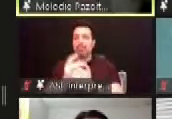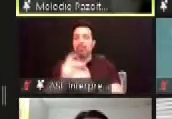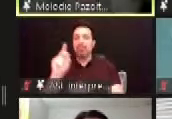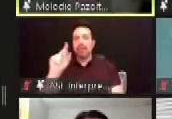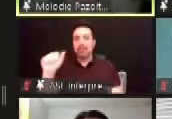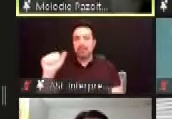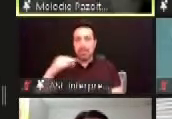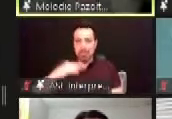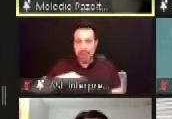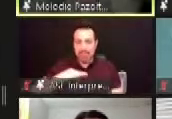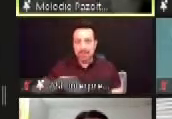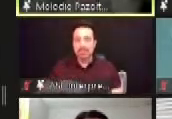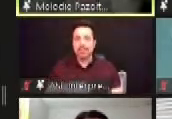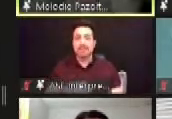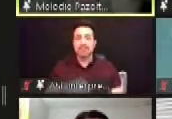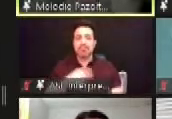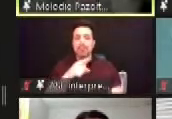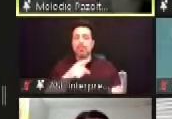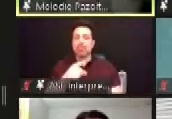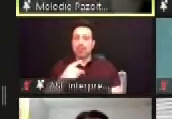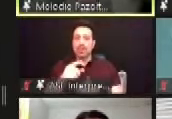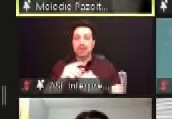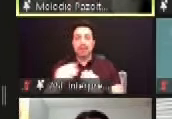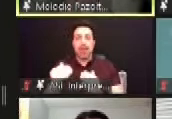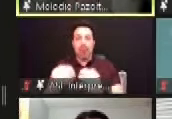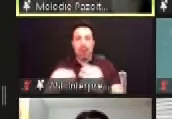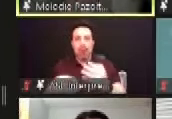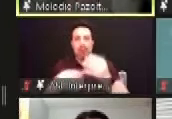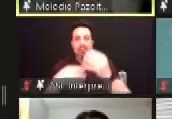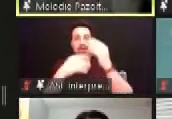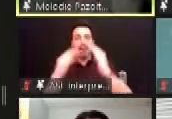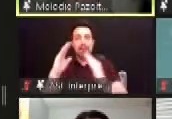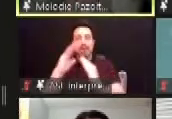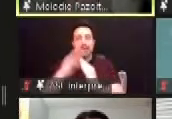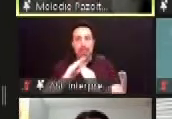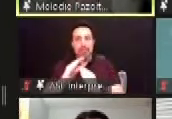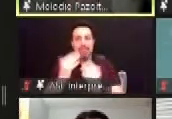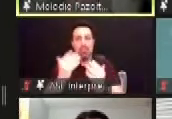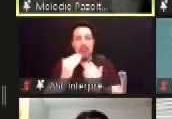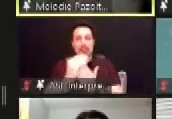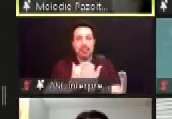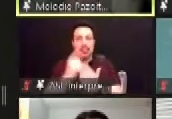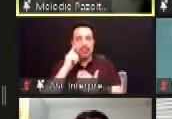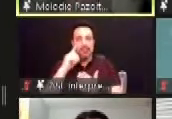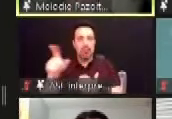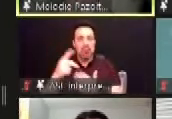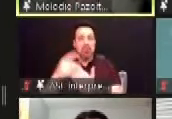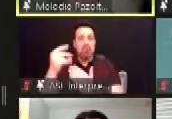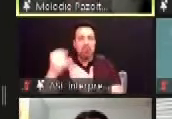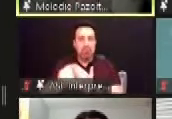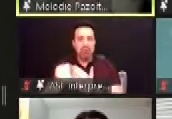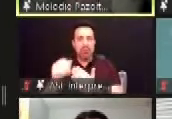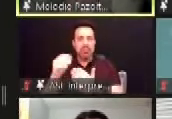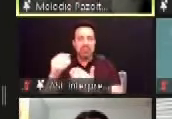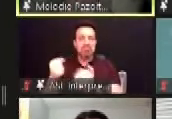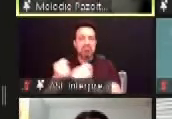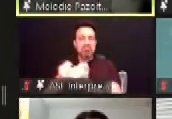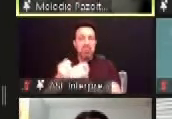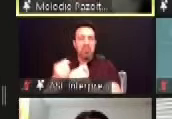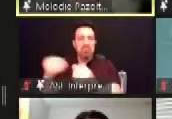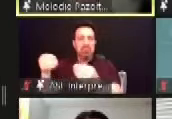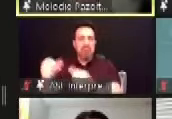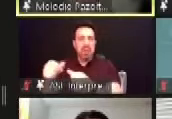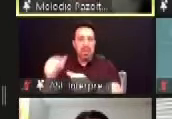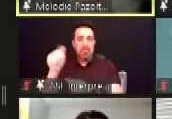benefits, and she had come to the top of a waiting list for a project-based subsidized apartment. Her new case manager at the mental